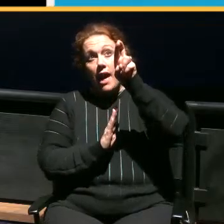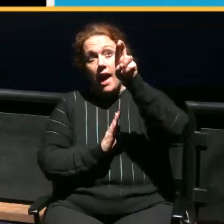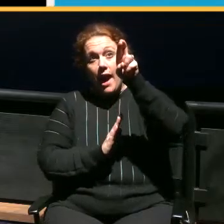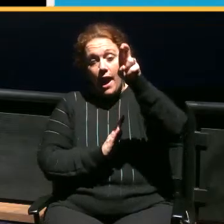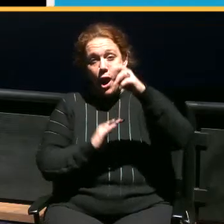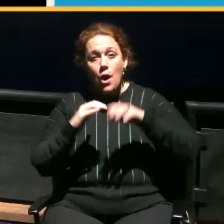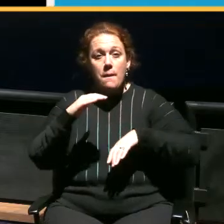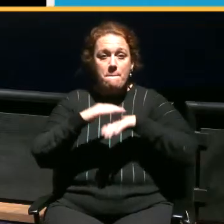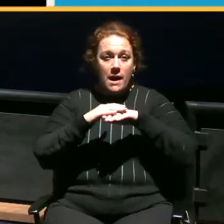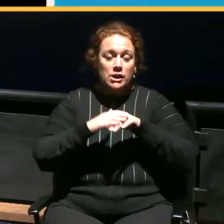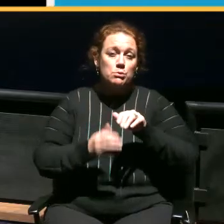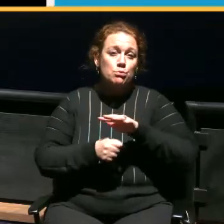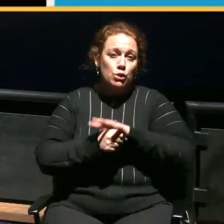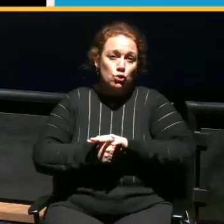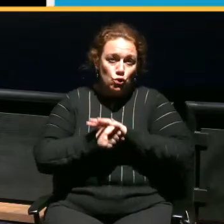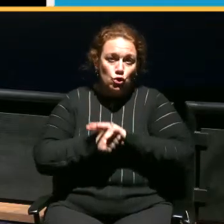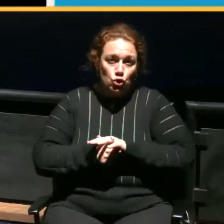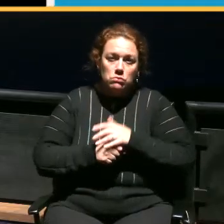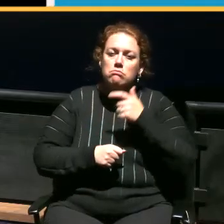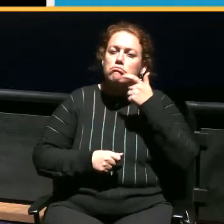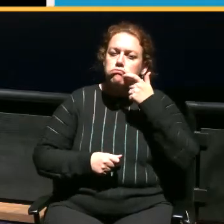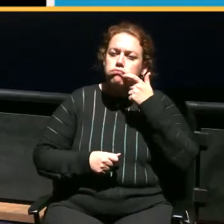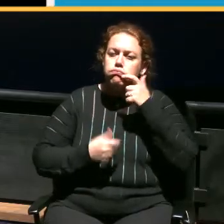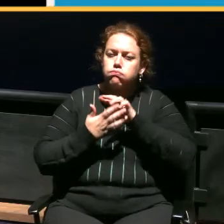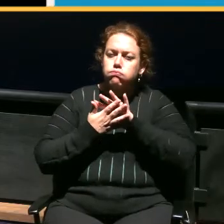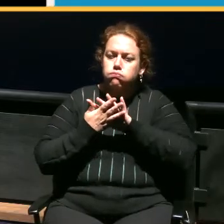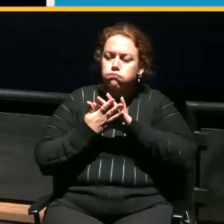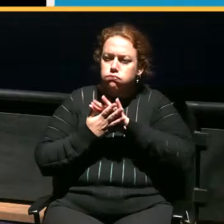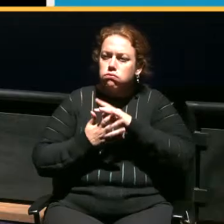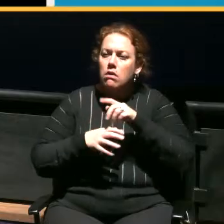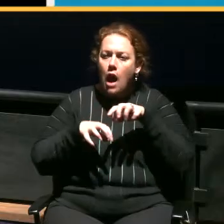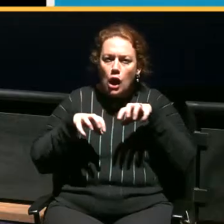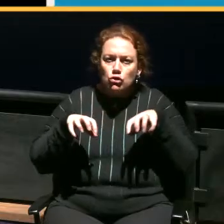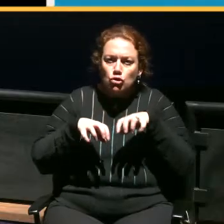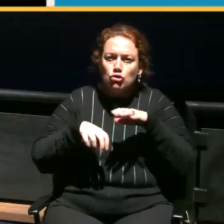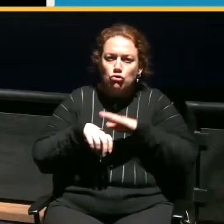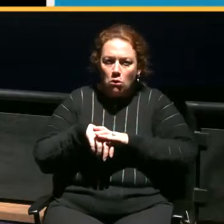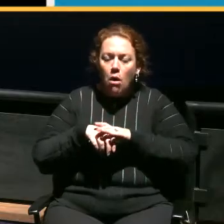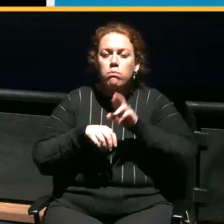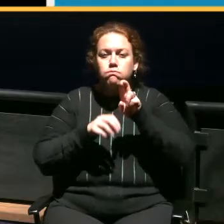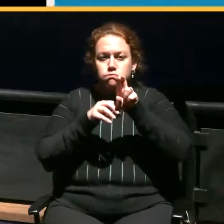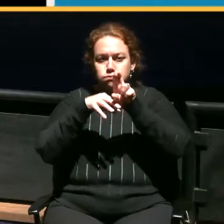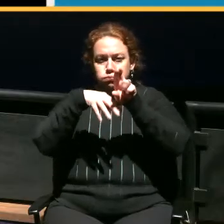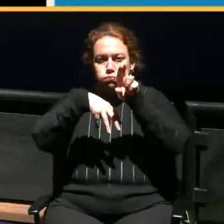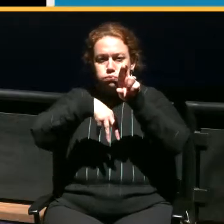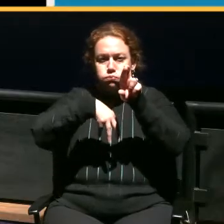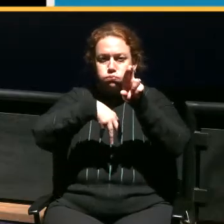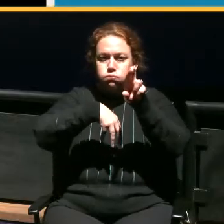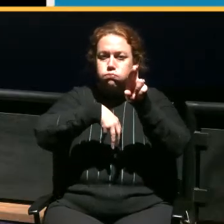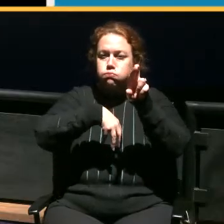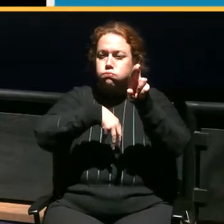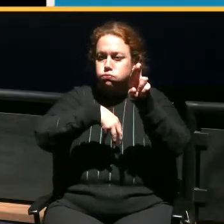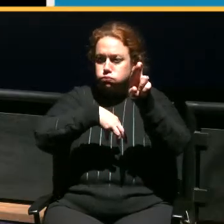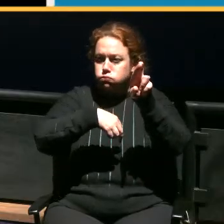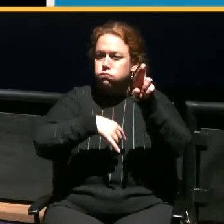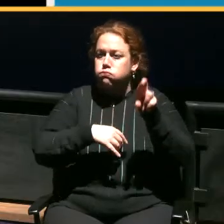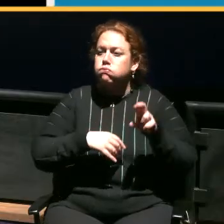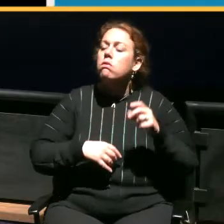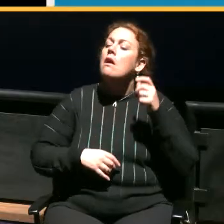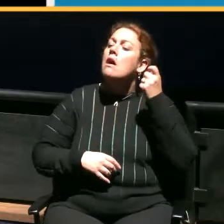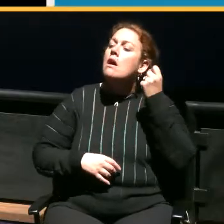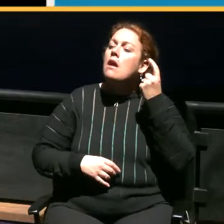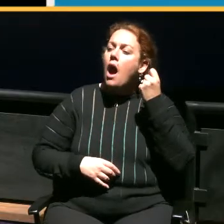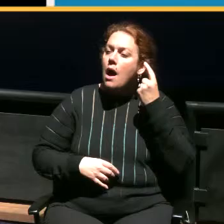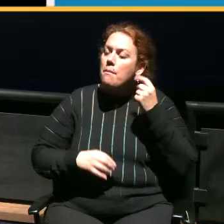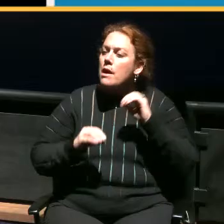pressure. Atlantis, Houston, no action on the MPS H2 altitude. Houston, we copy, no action. Back